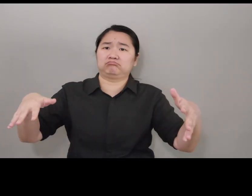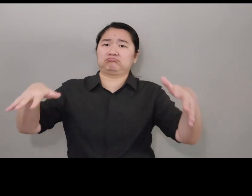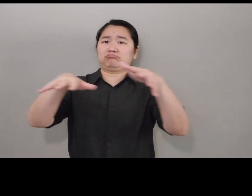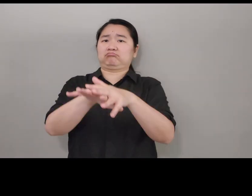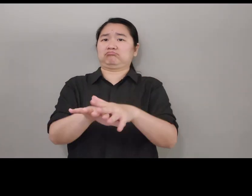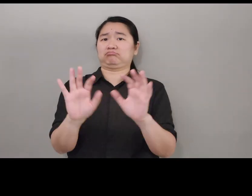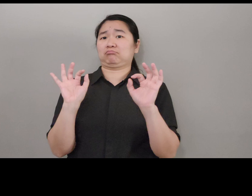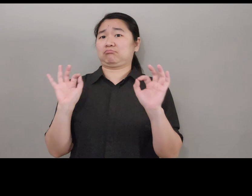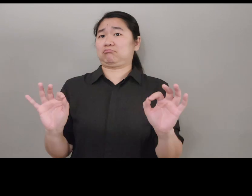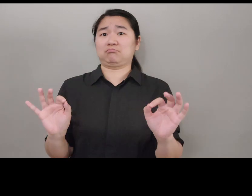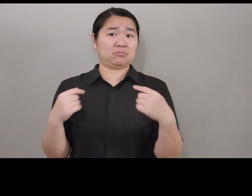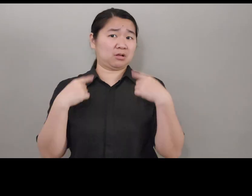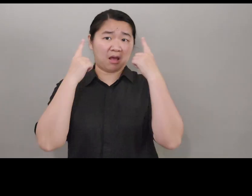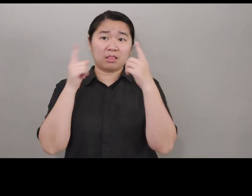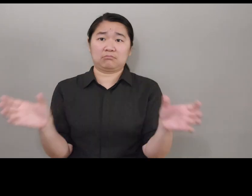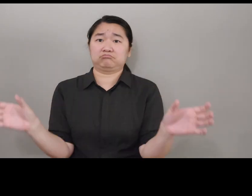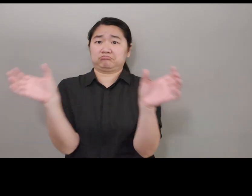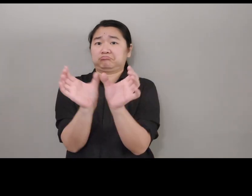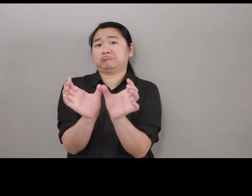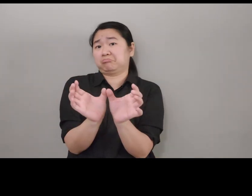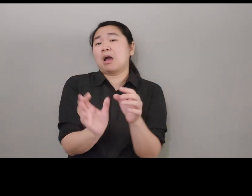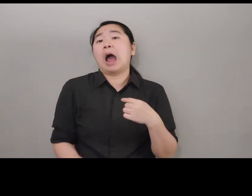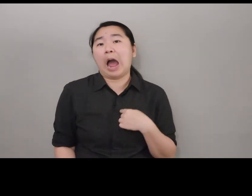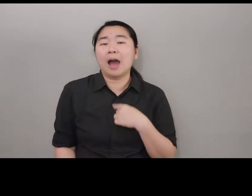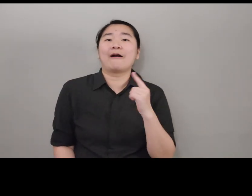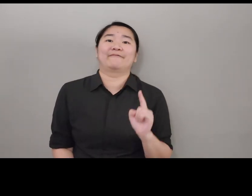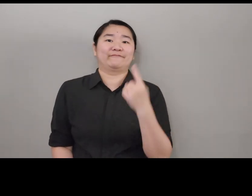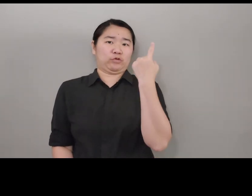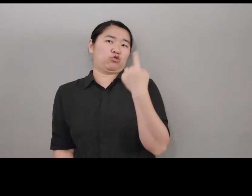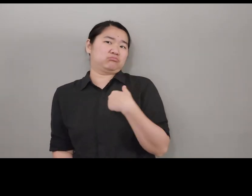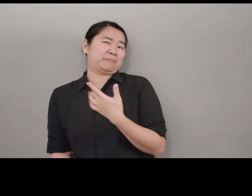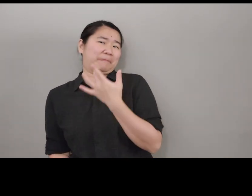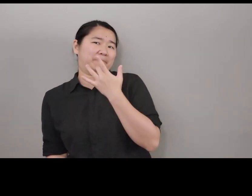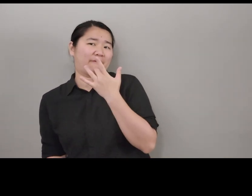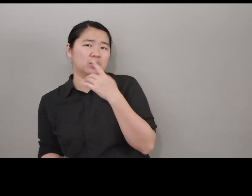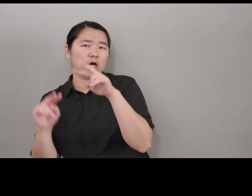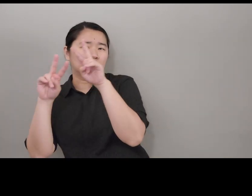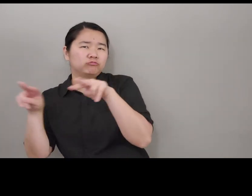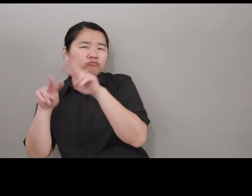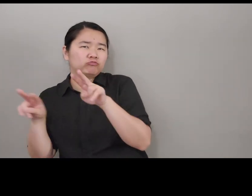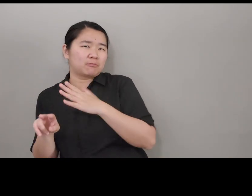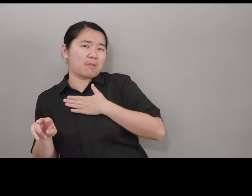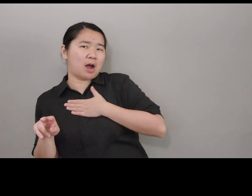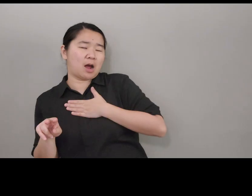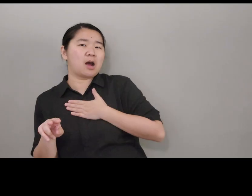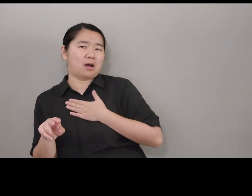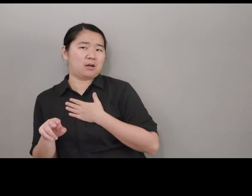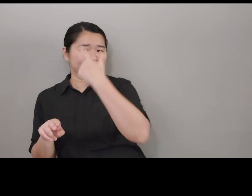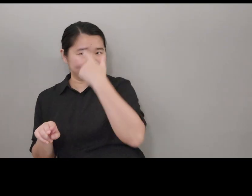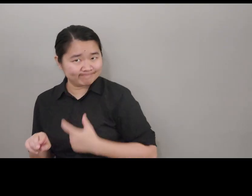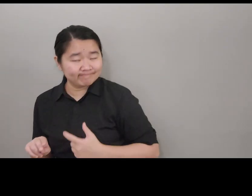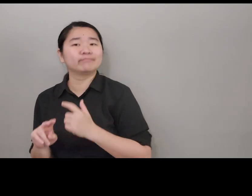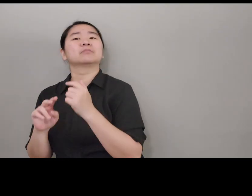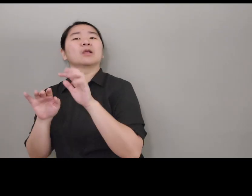down the manual test route first. And then AI is one of those things where based on what is the tooling that